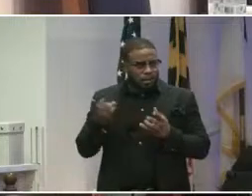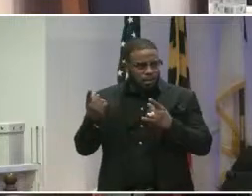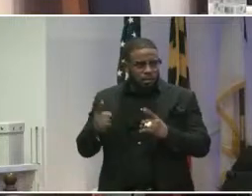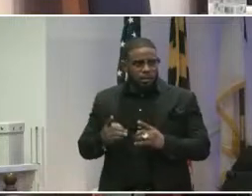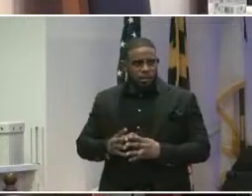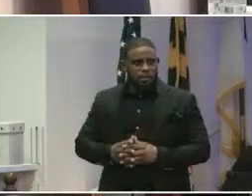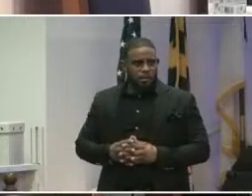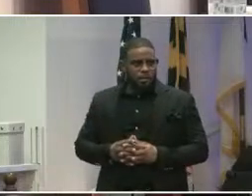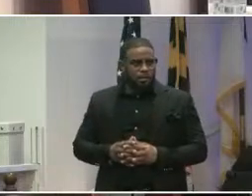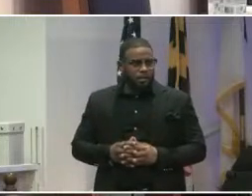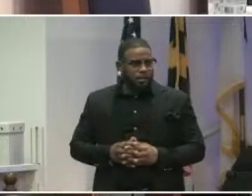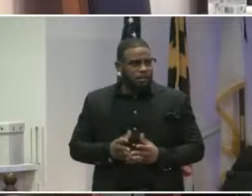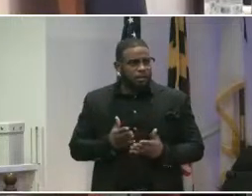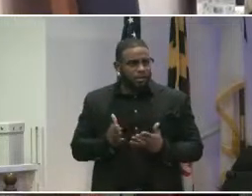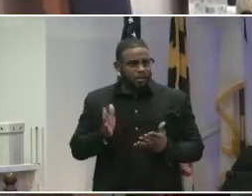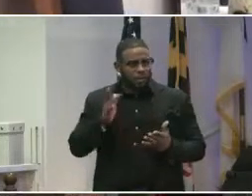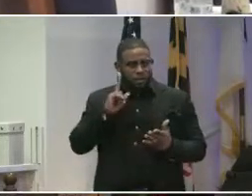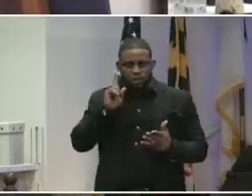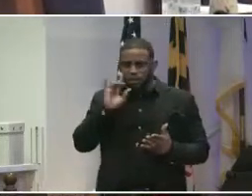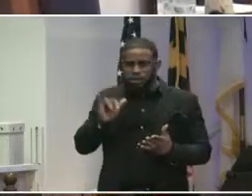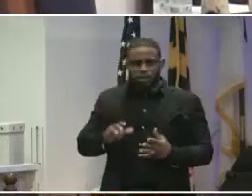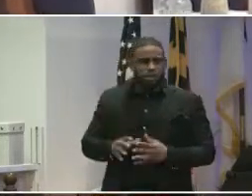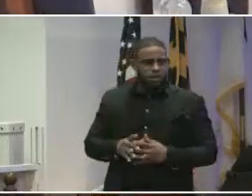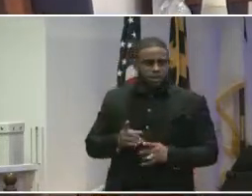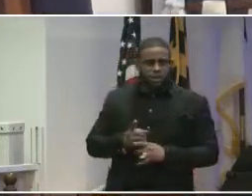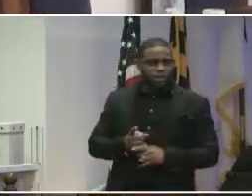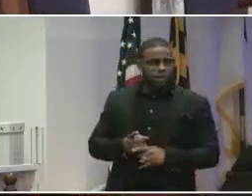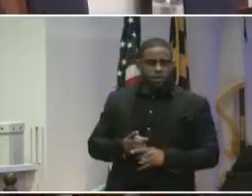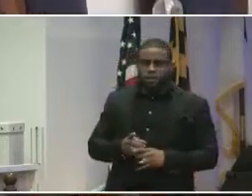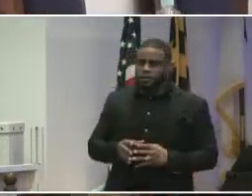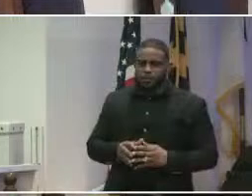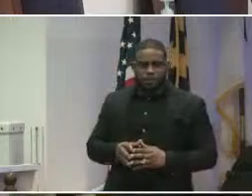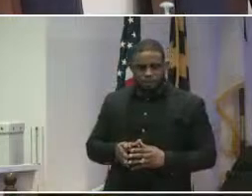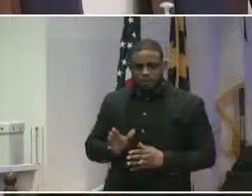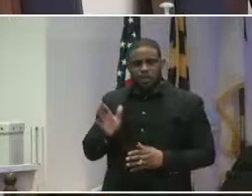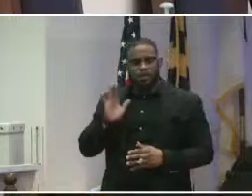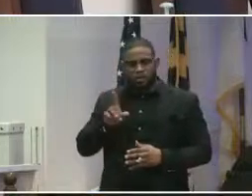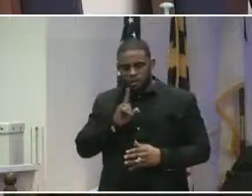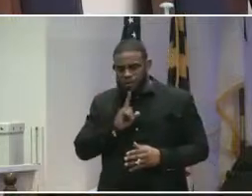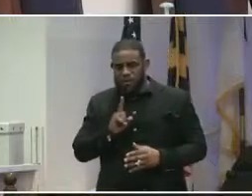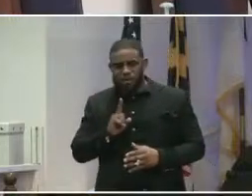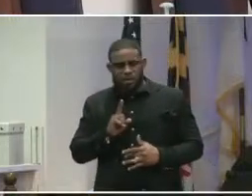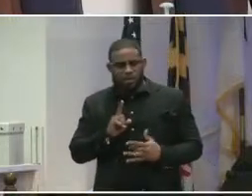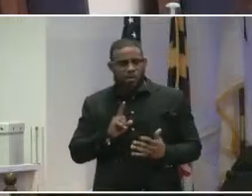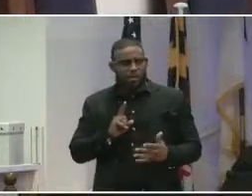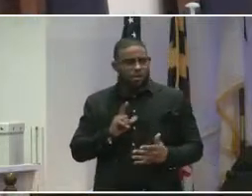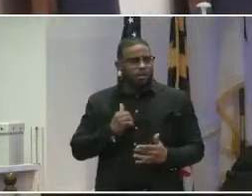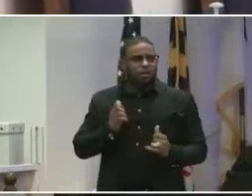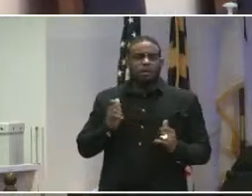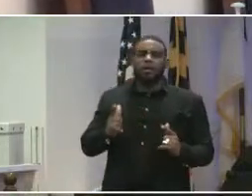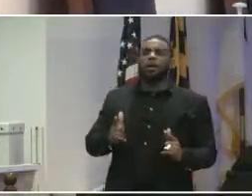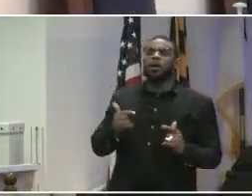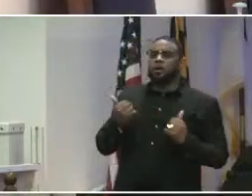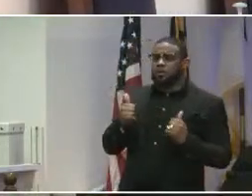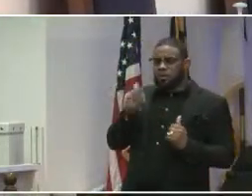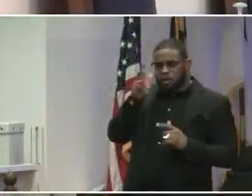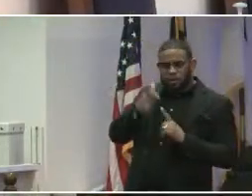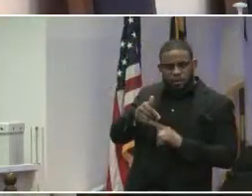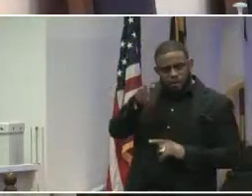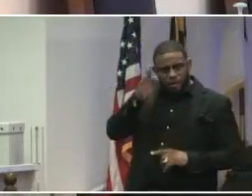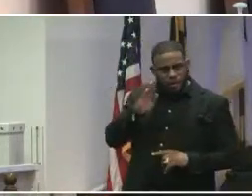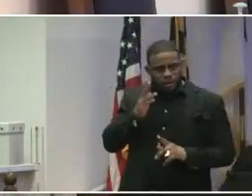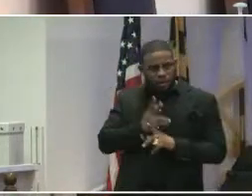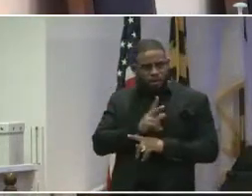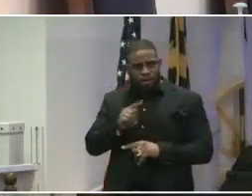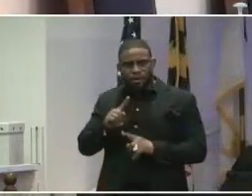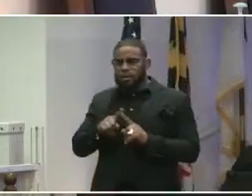happen. Things that don't look like they used to be. And we all trying to hear from God to figure